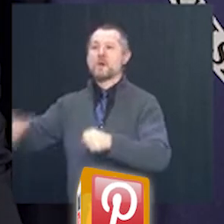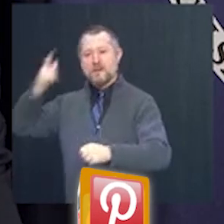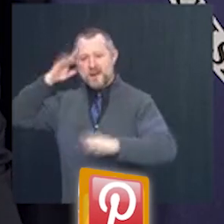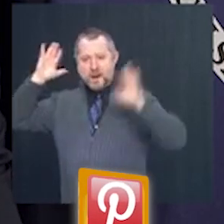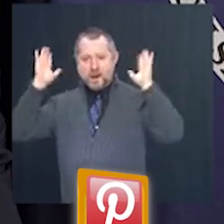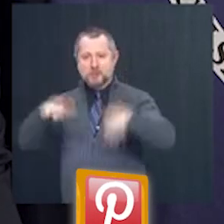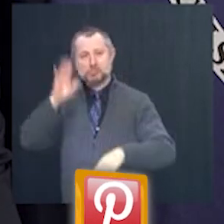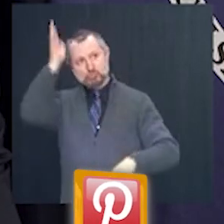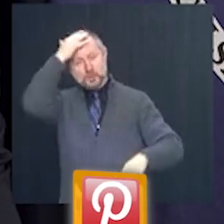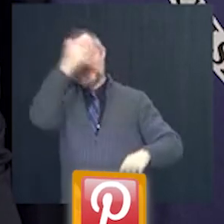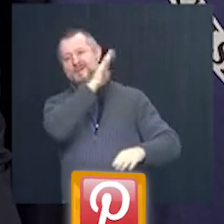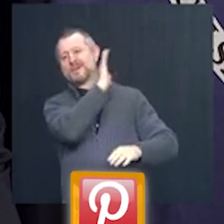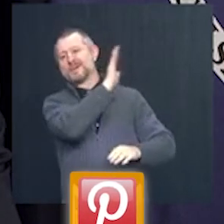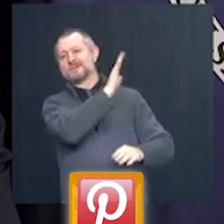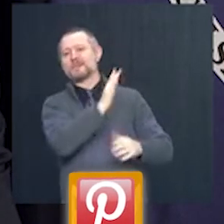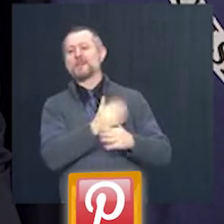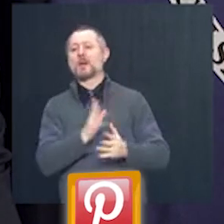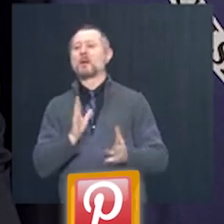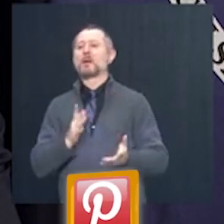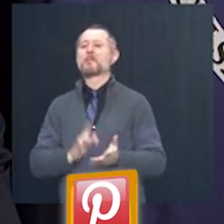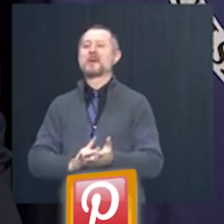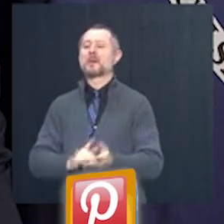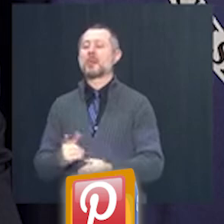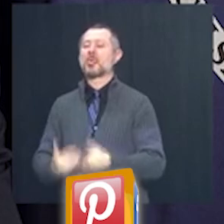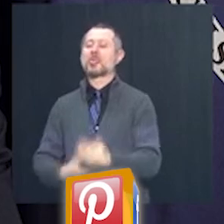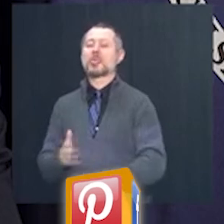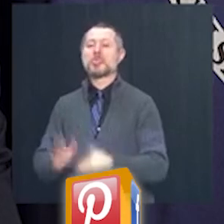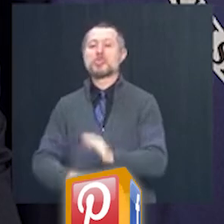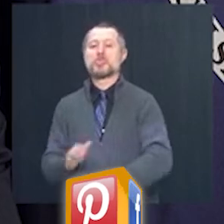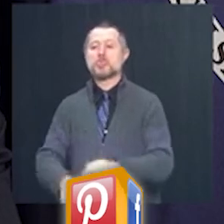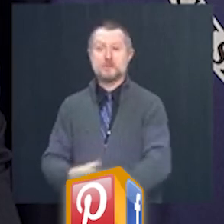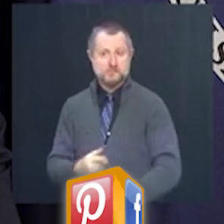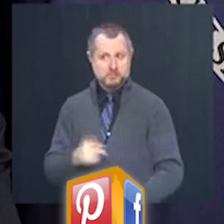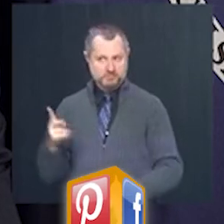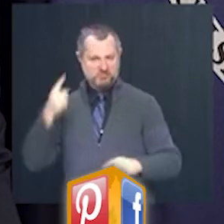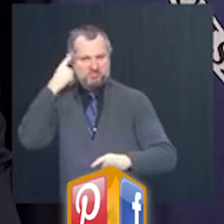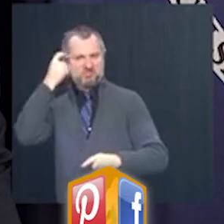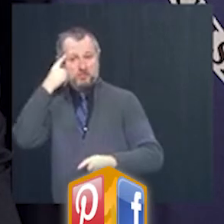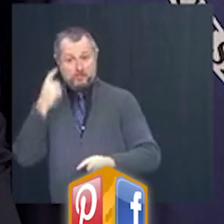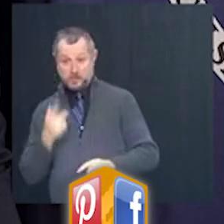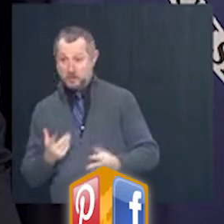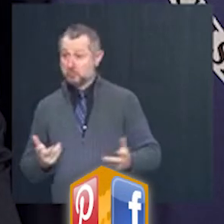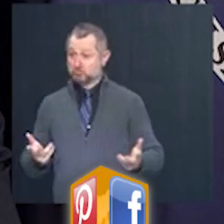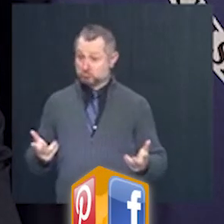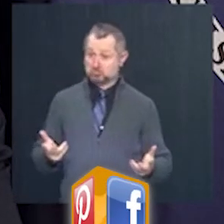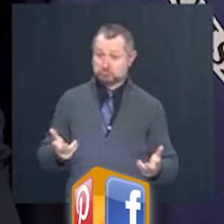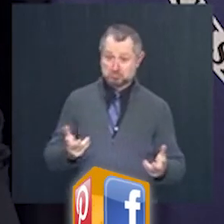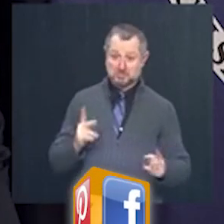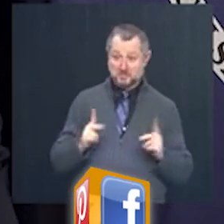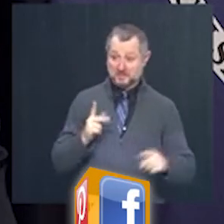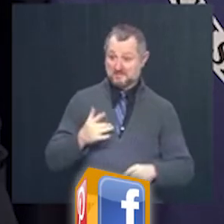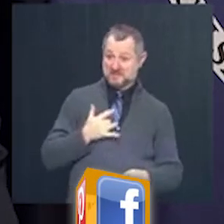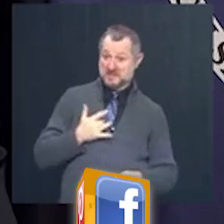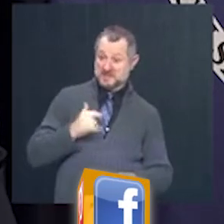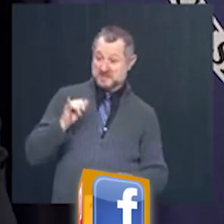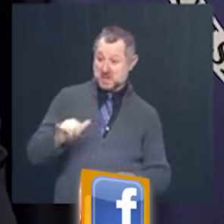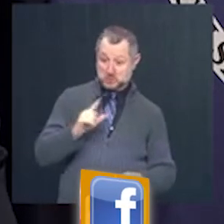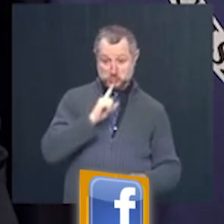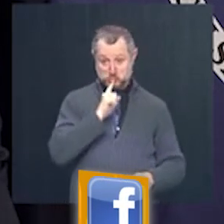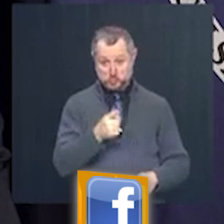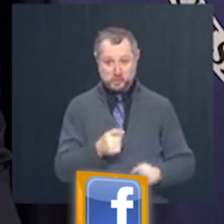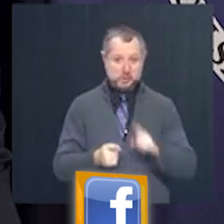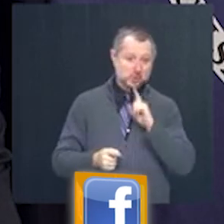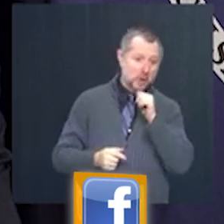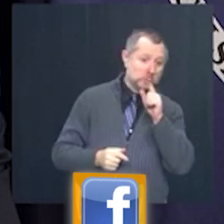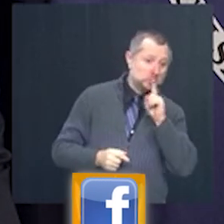with the medical approval process. That is a real factor. True, not true, doesn't